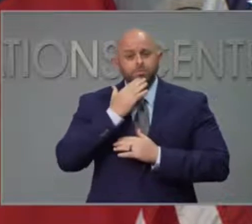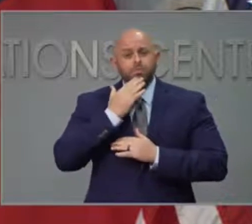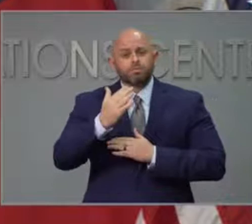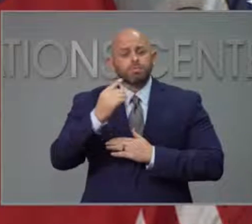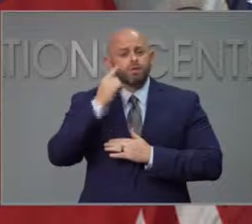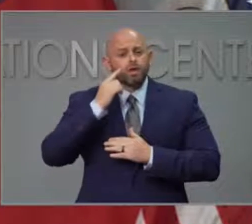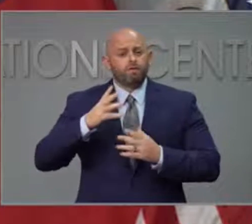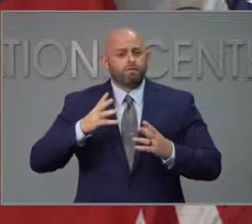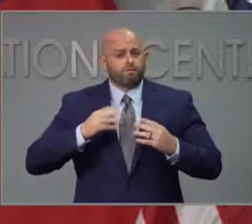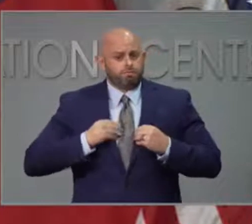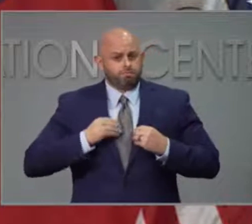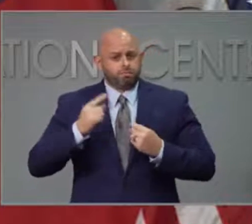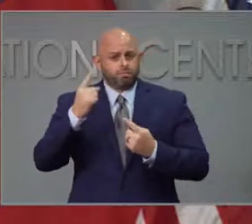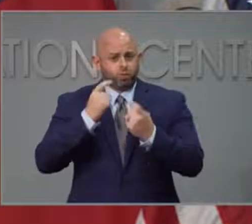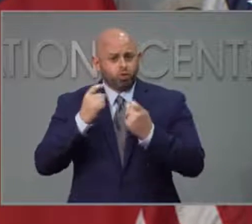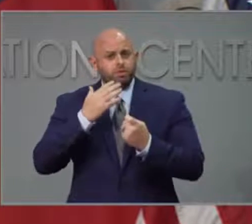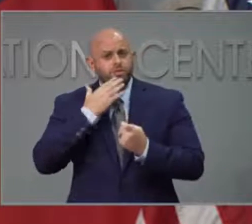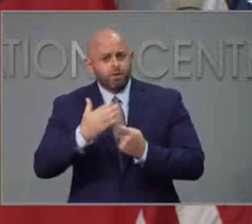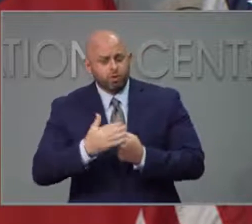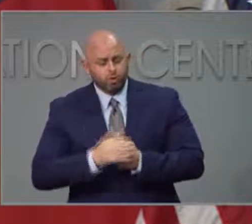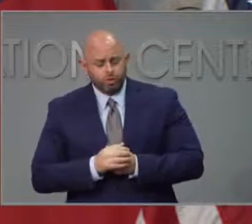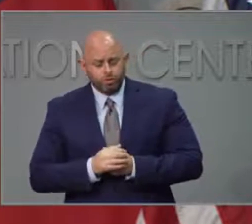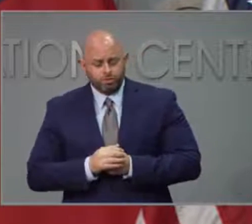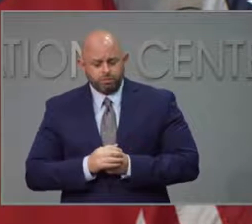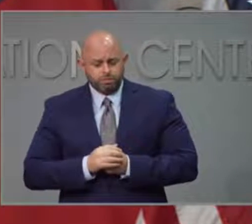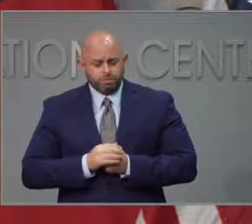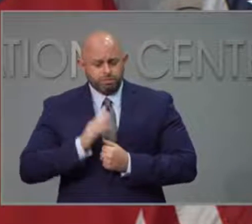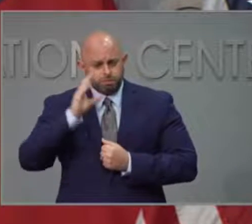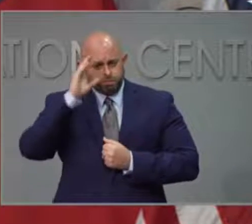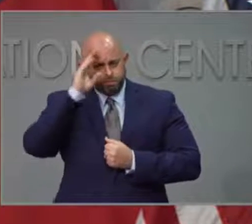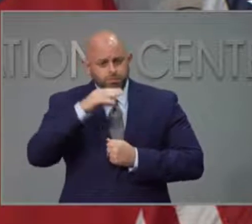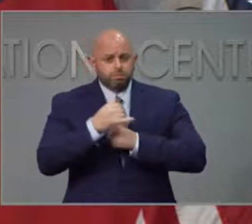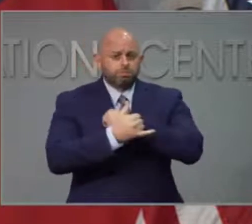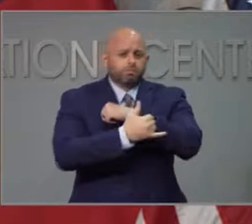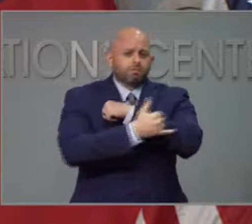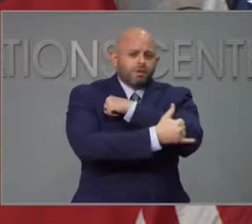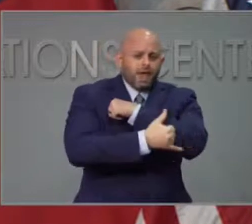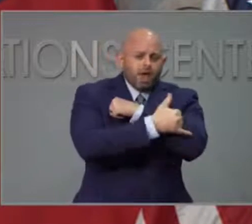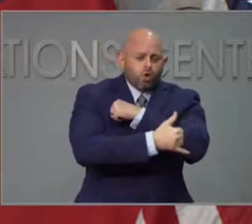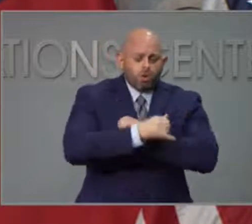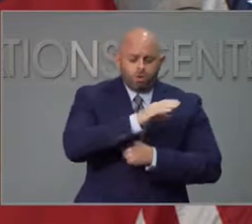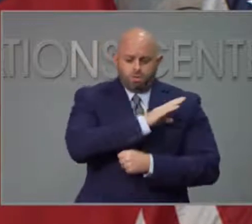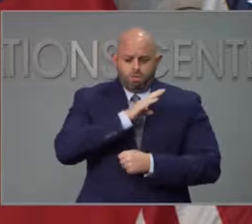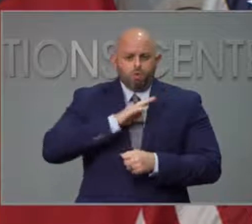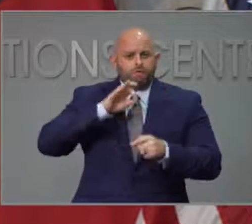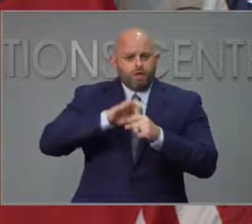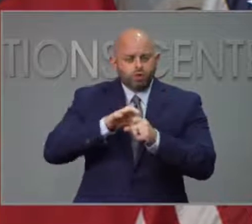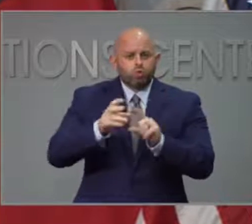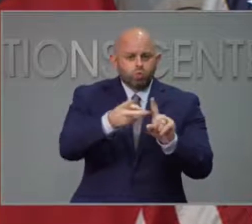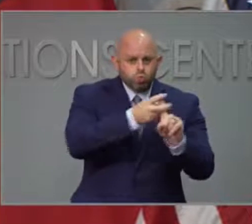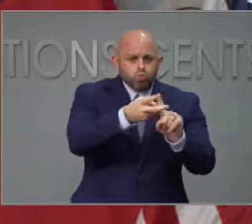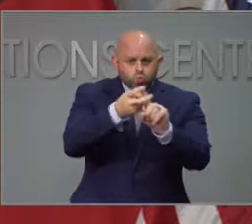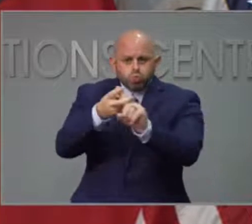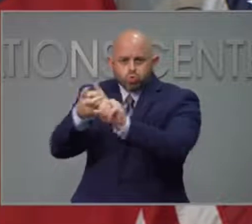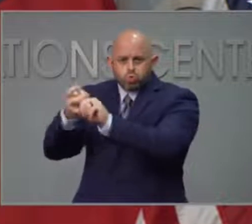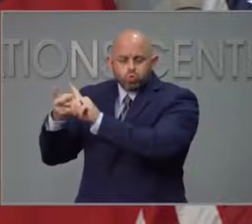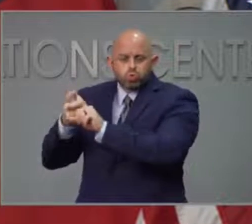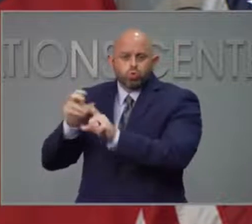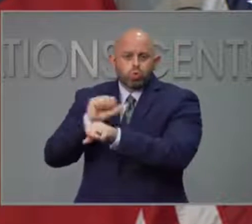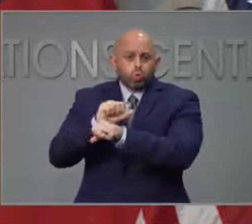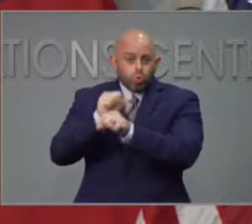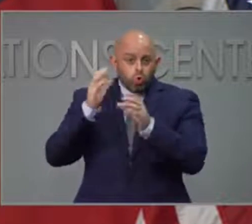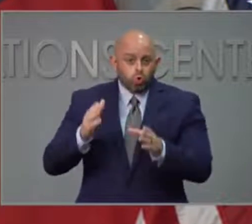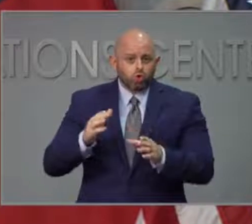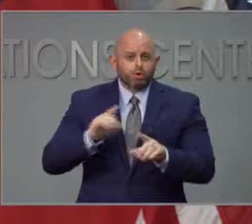the county boards of election are the lead recruiters for poll workers, but the NTSB had helped bolster recruitment through that